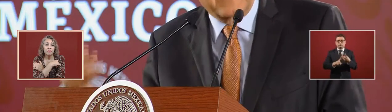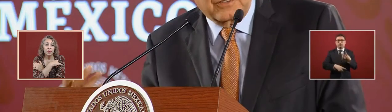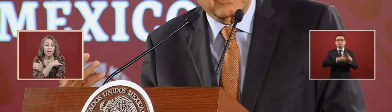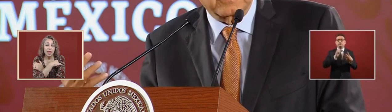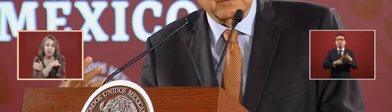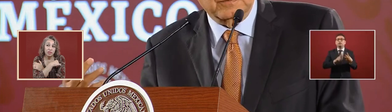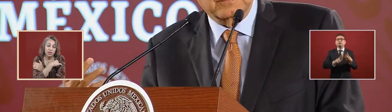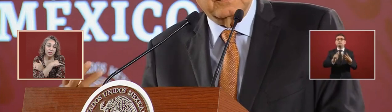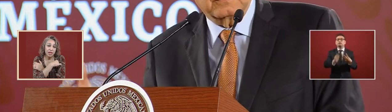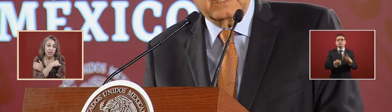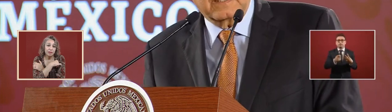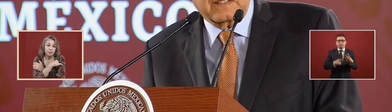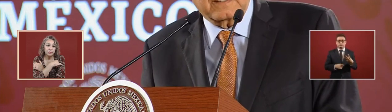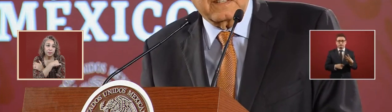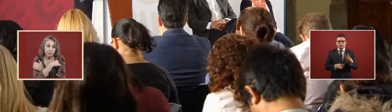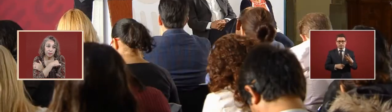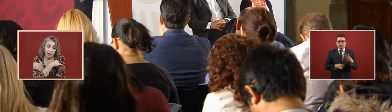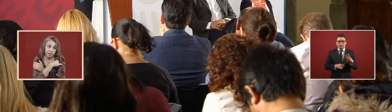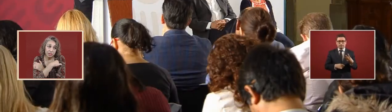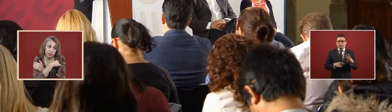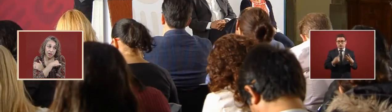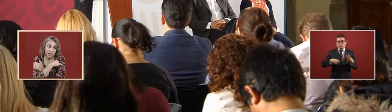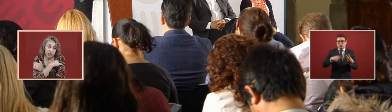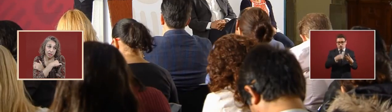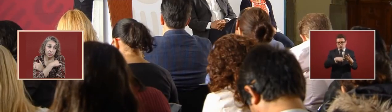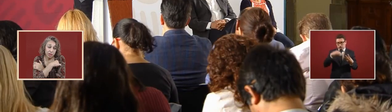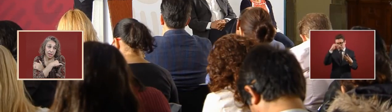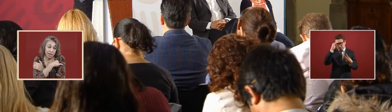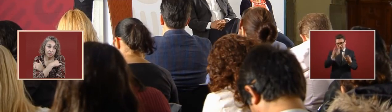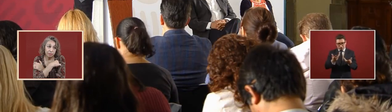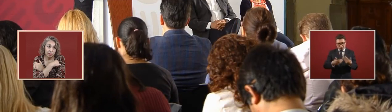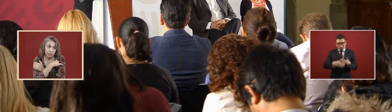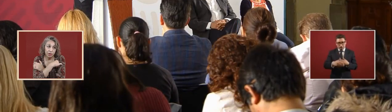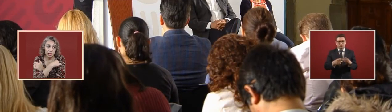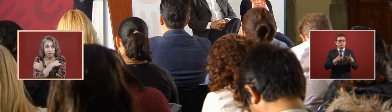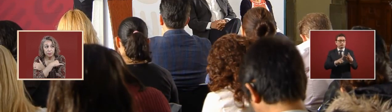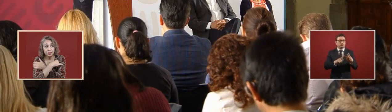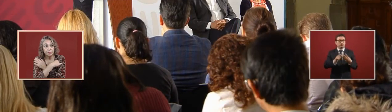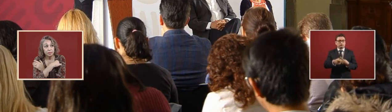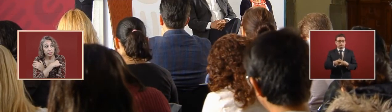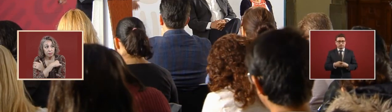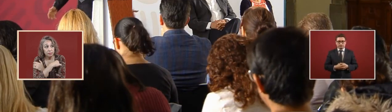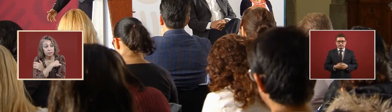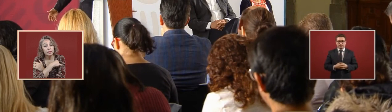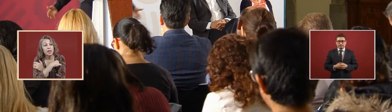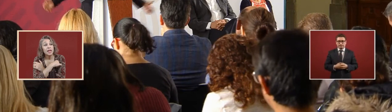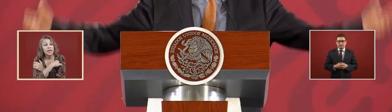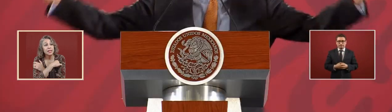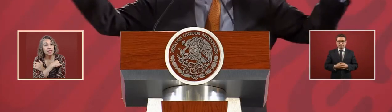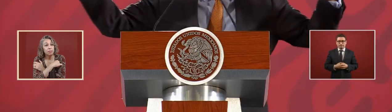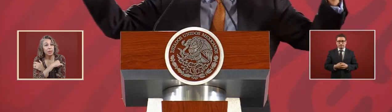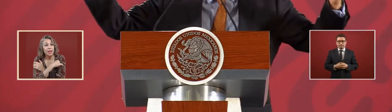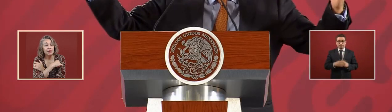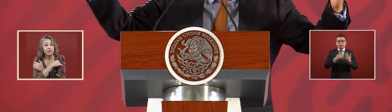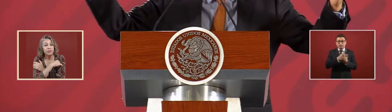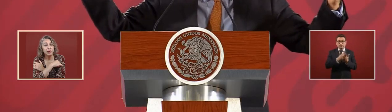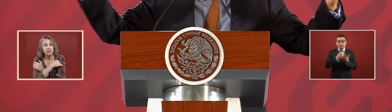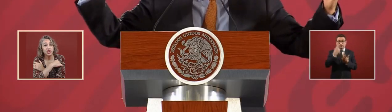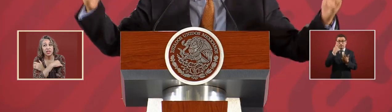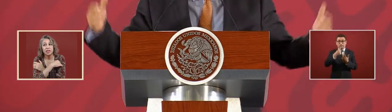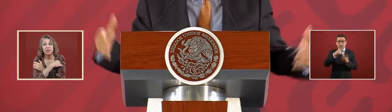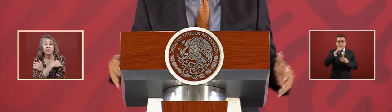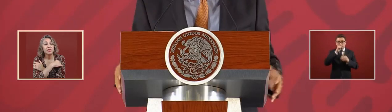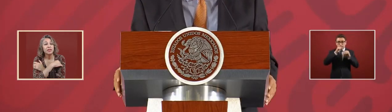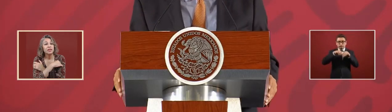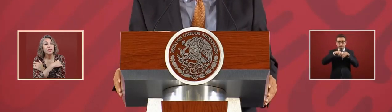lo tercero, and the third thing de la estrategia que of the strategy that we're taking forth un plan de it's a plan of